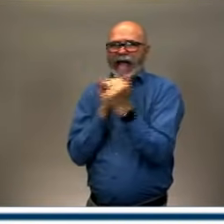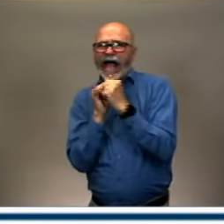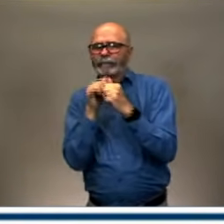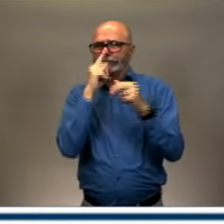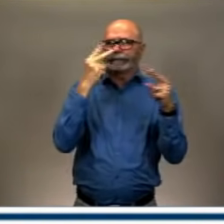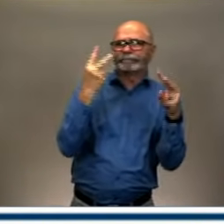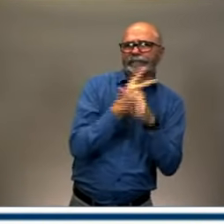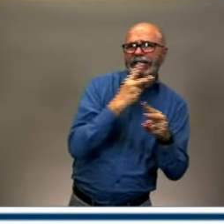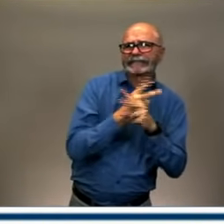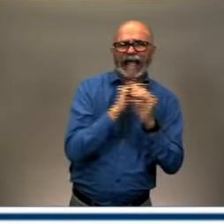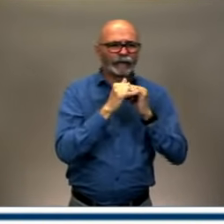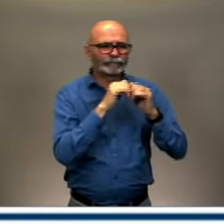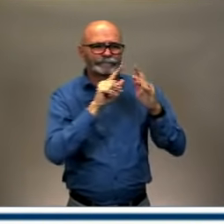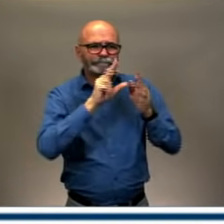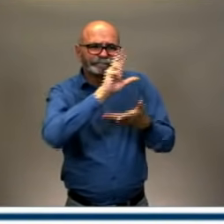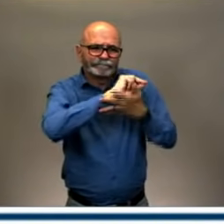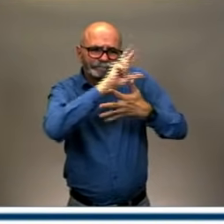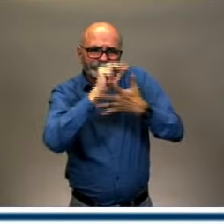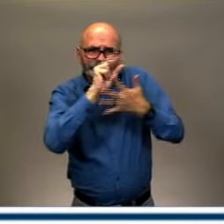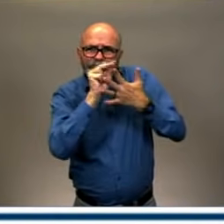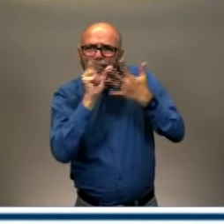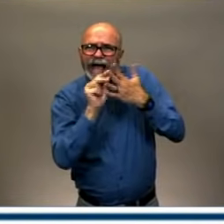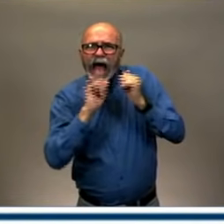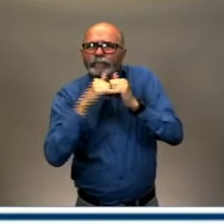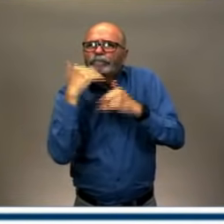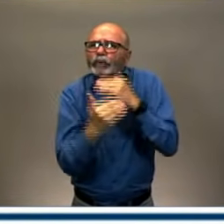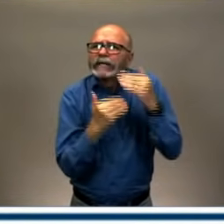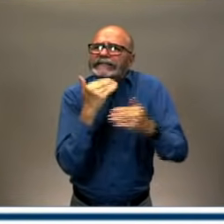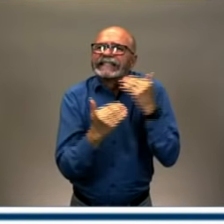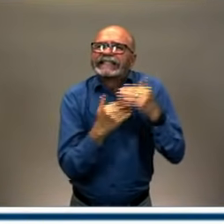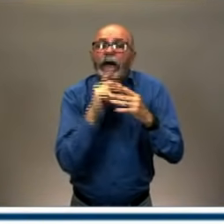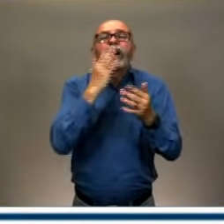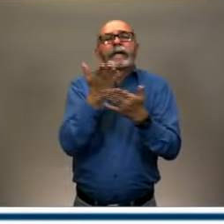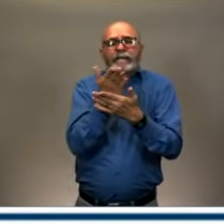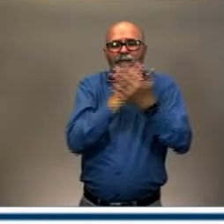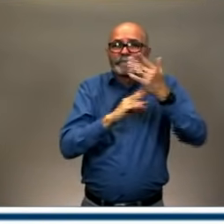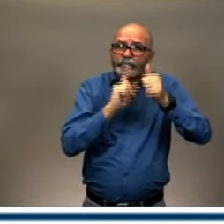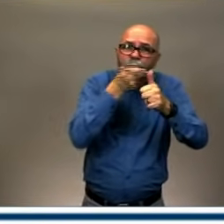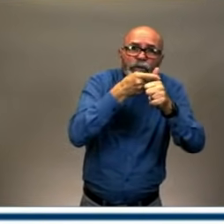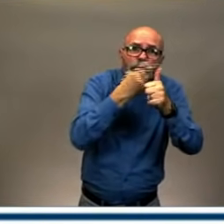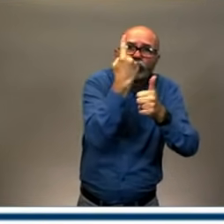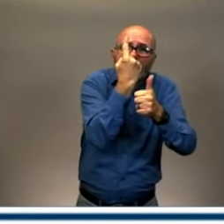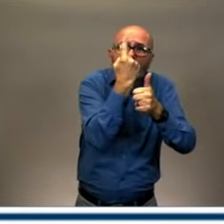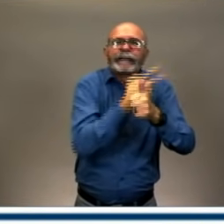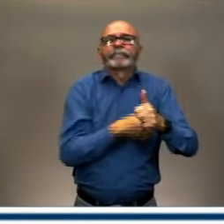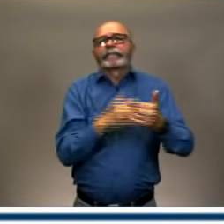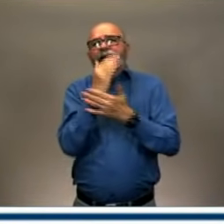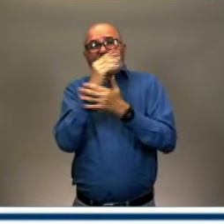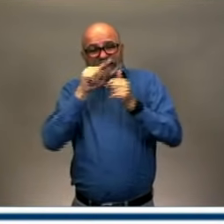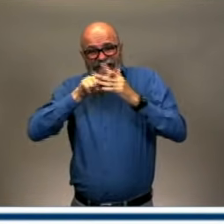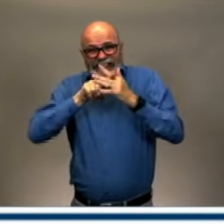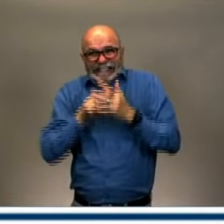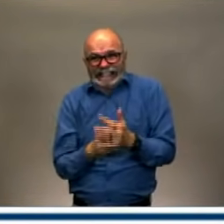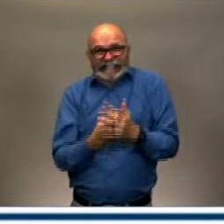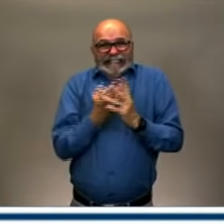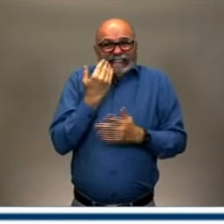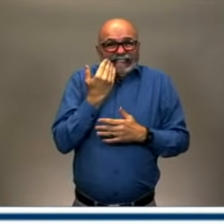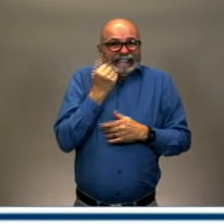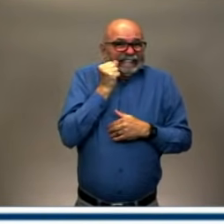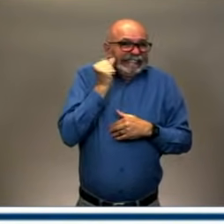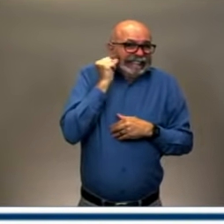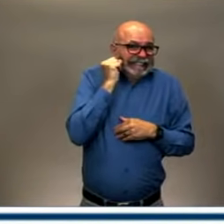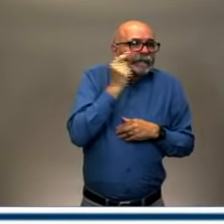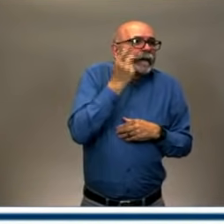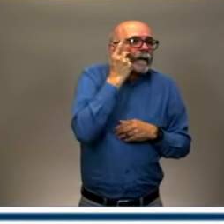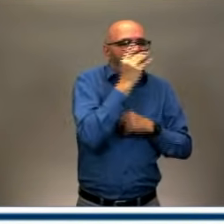of our phase 1 rollout, which began on Monday this week. We have always been anticipating to start